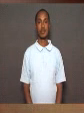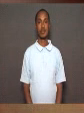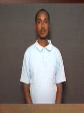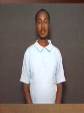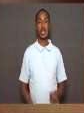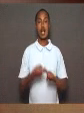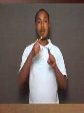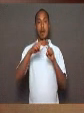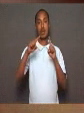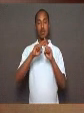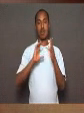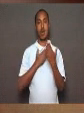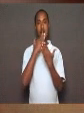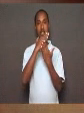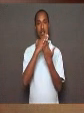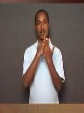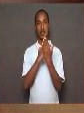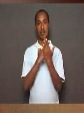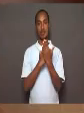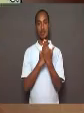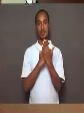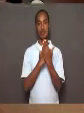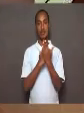Let's get back to our lesson.